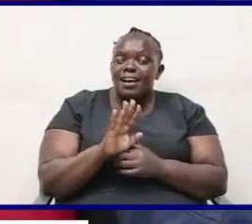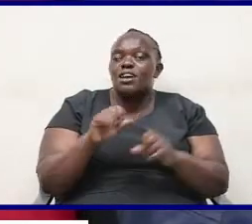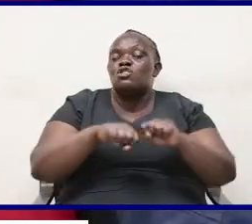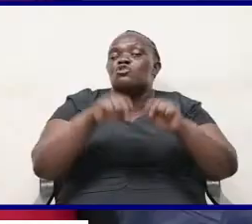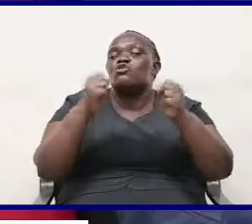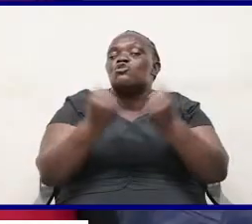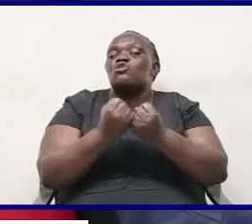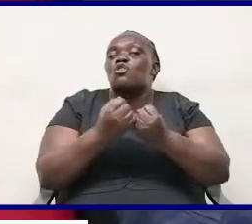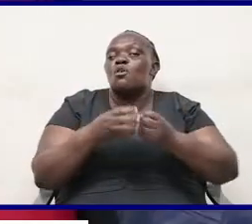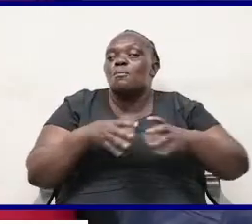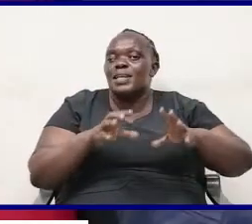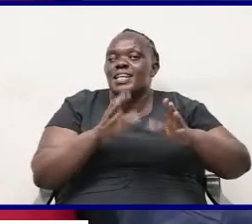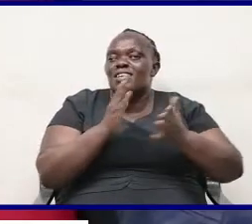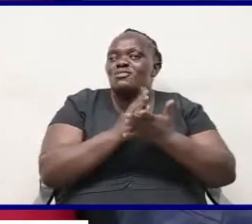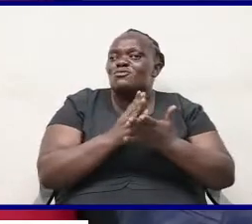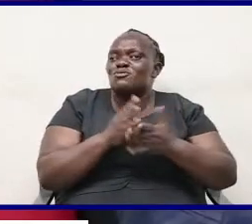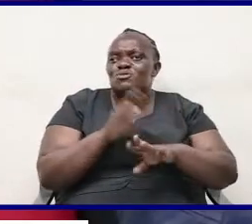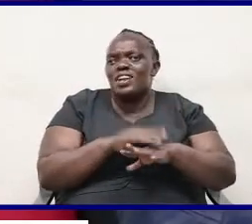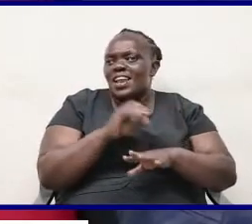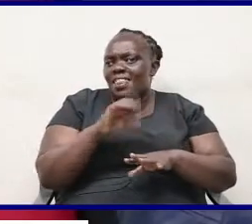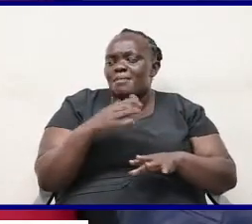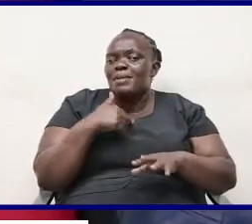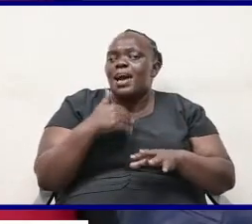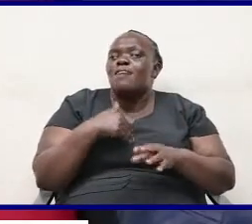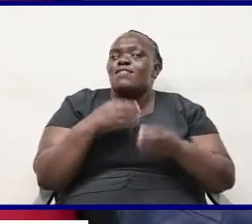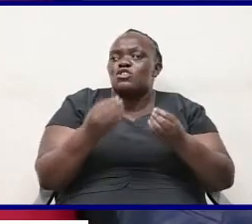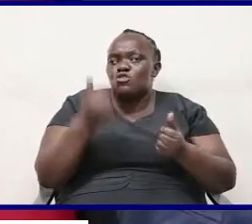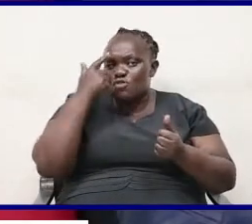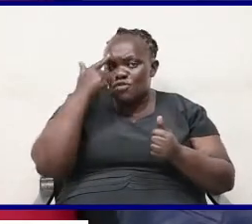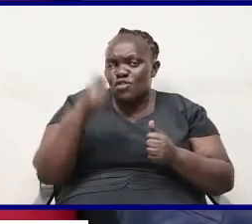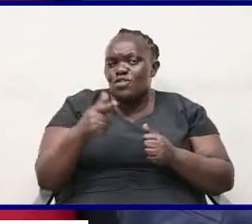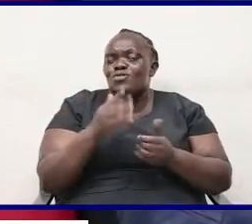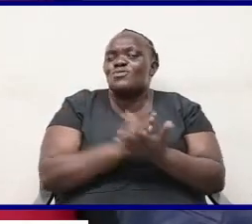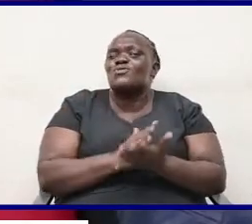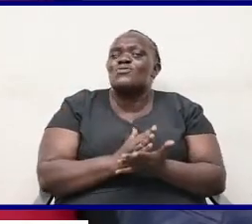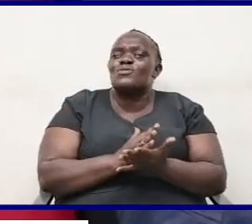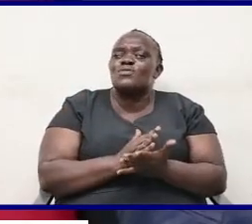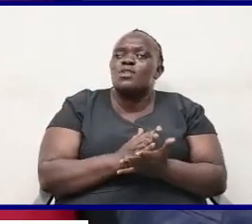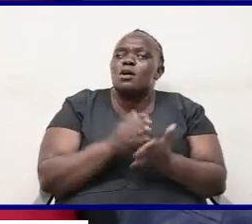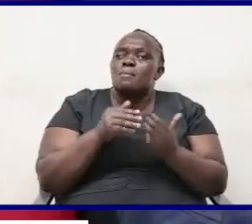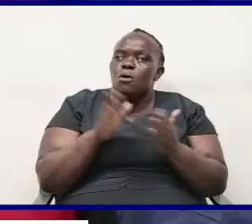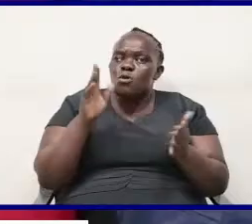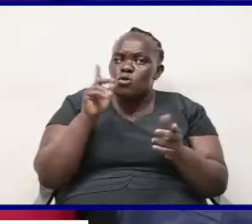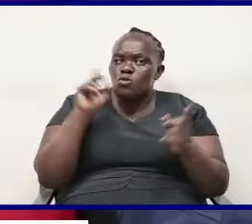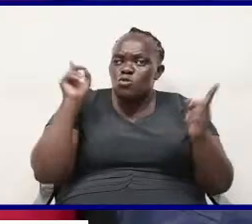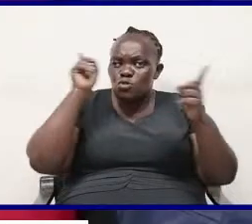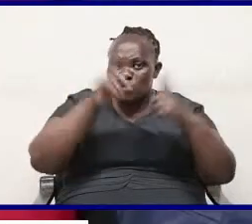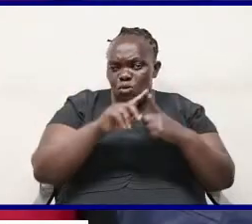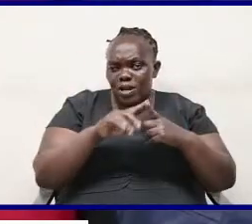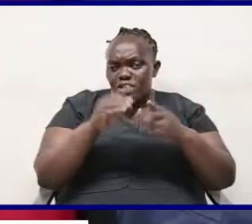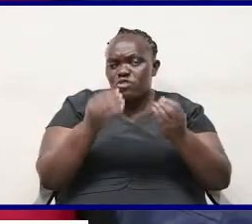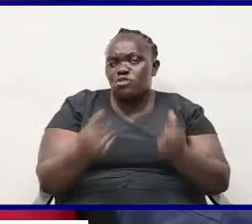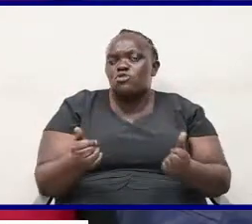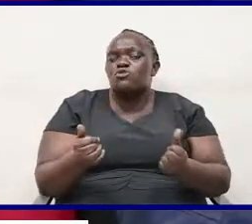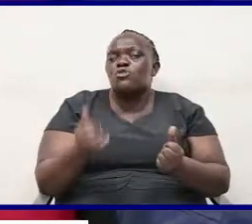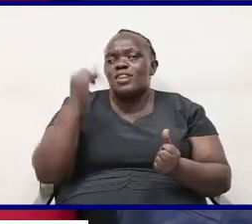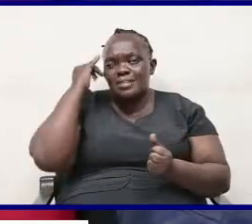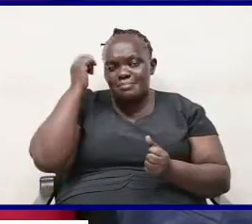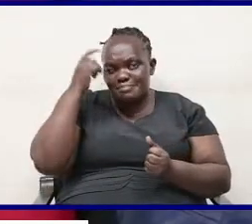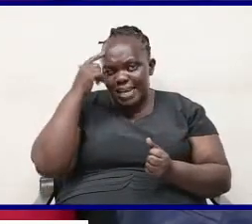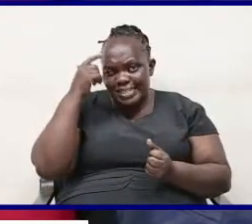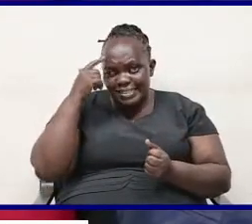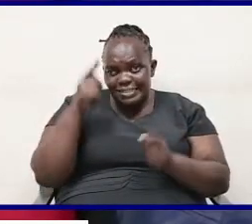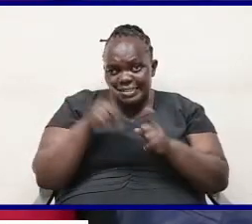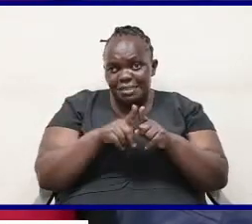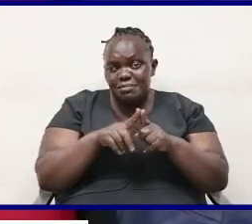social media platform, it's really not good, but I have a solution for you." And they are more towards solution oriented, and